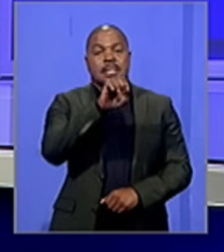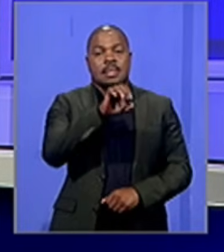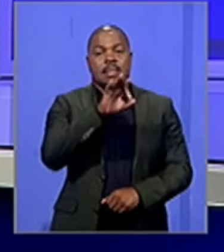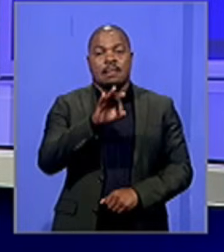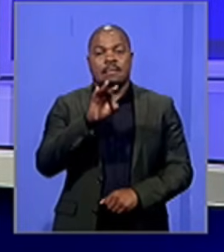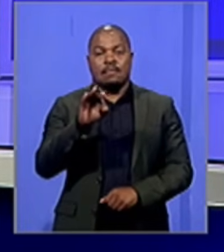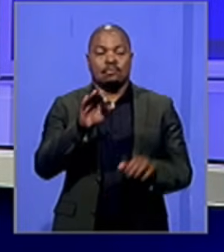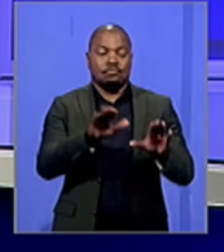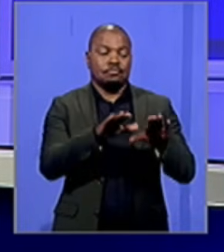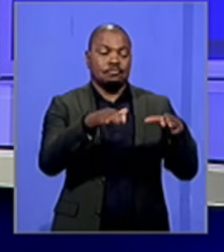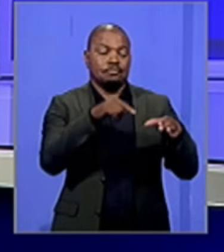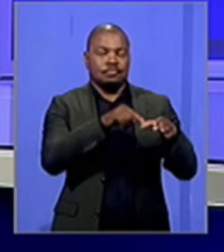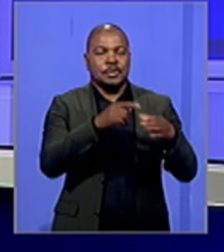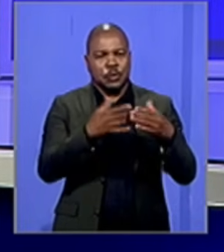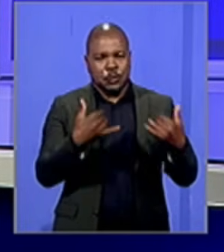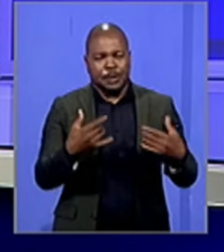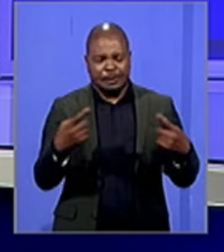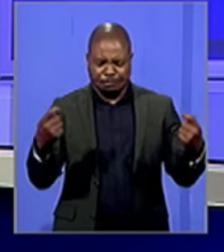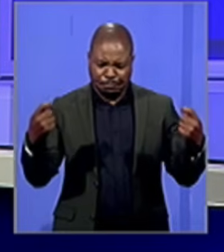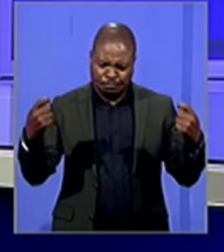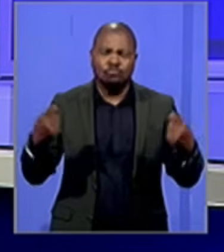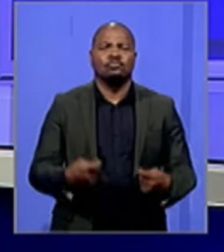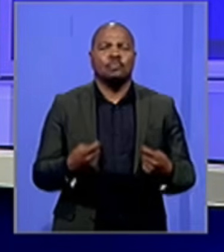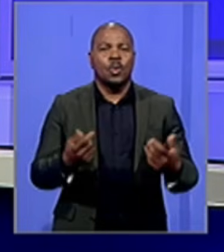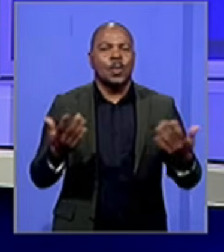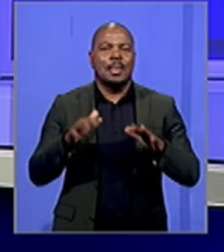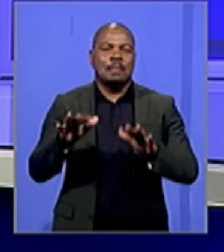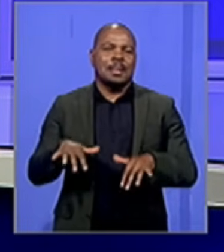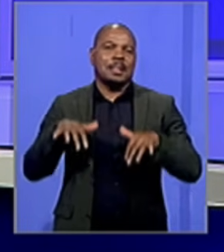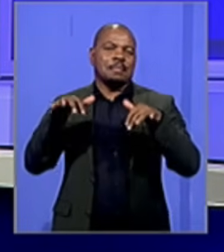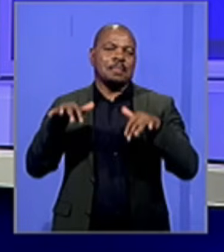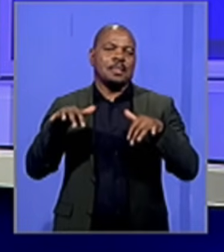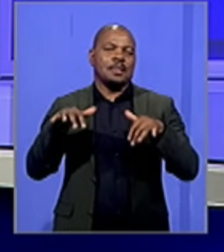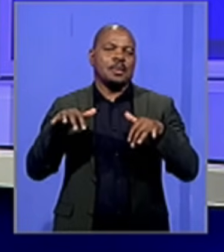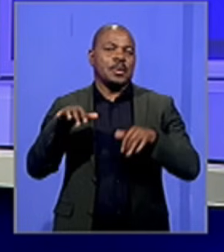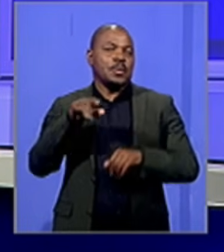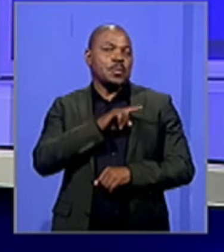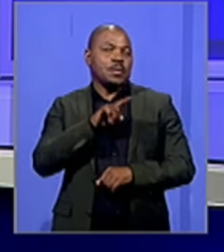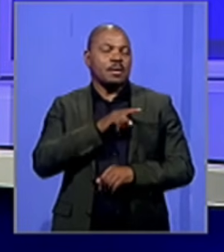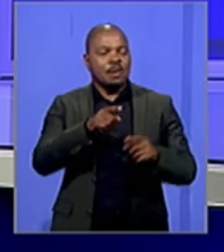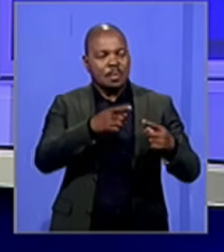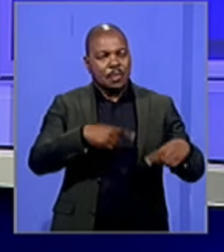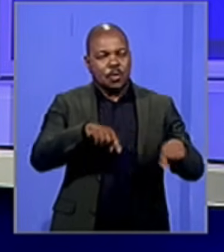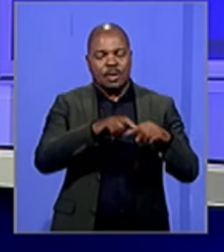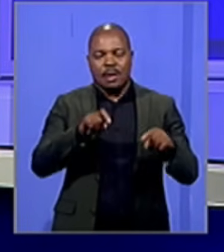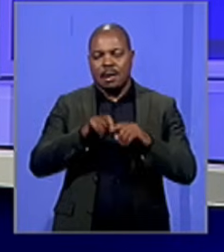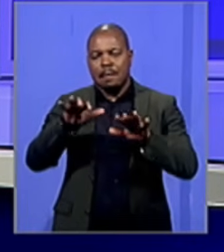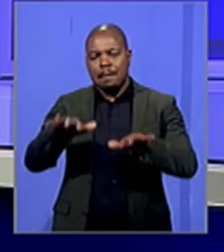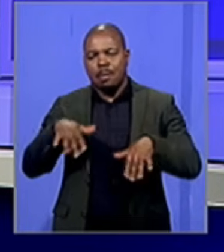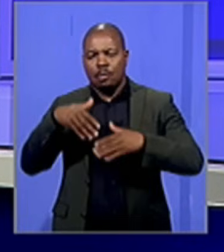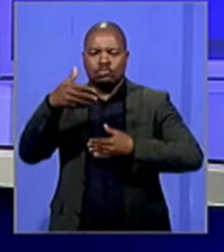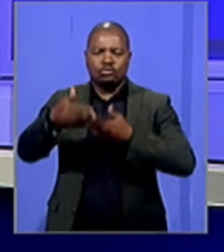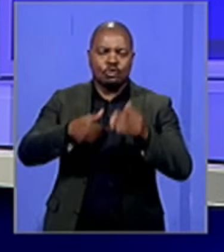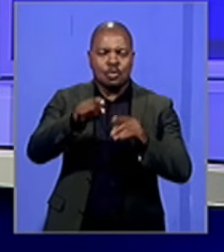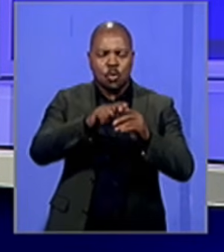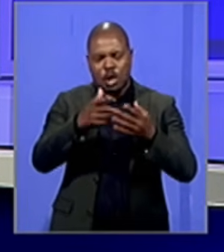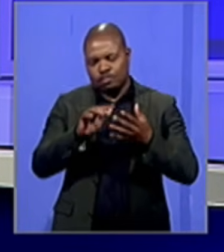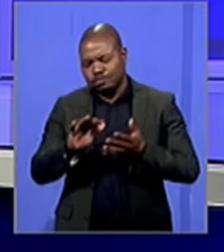Freedom Fighters ebe ilumile molomo wa ka fase parlamenteng le hono ge itšwela pele go šitiša tshepedišo ya tulo